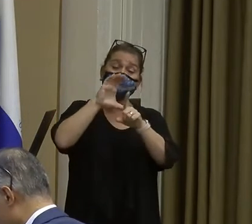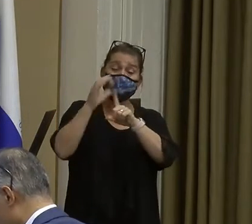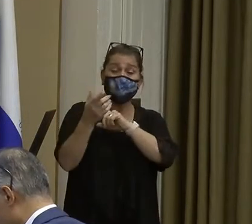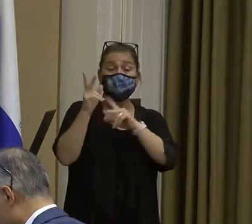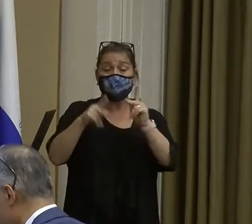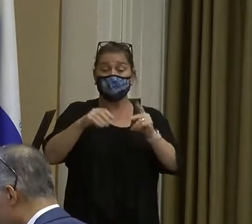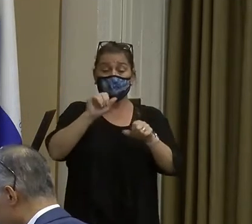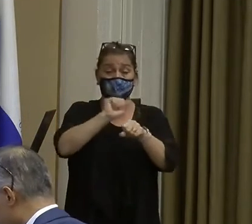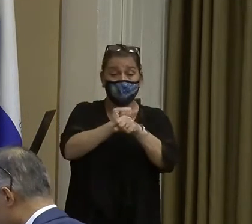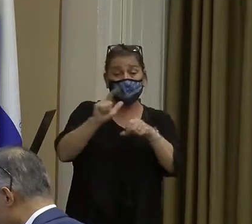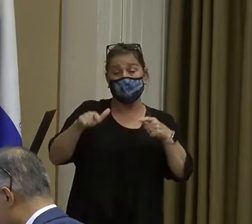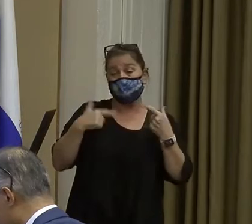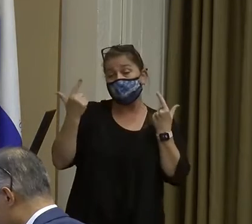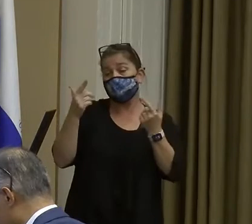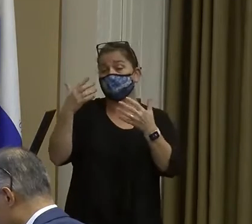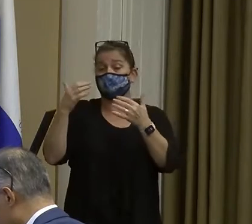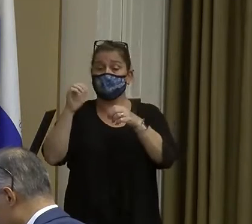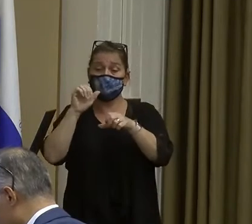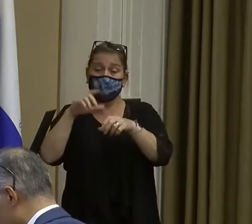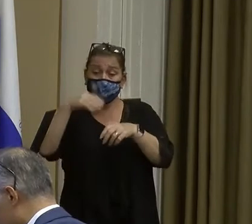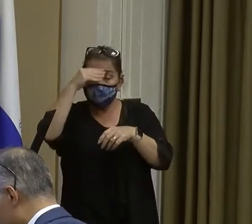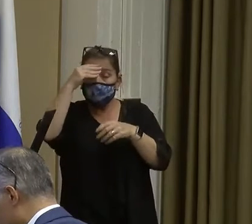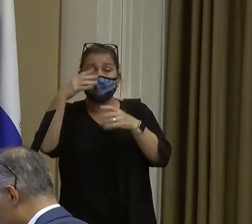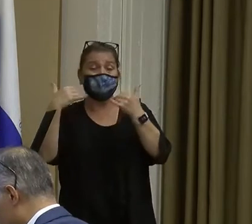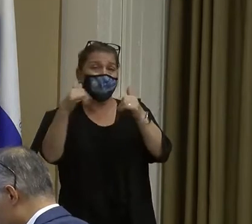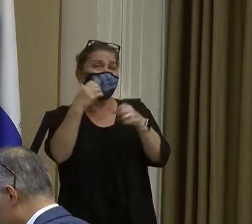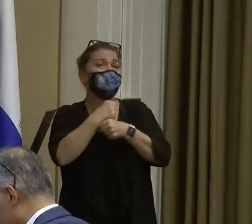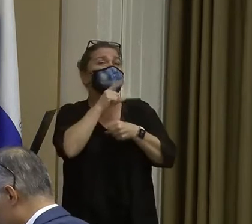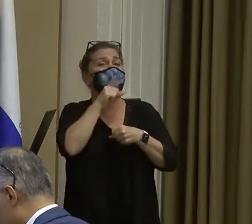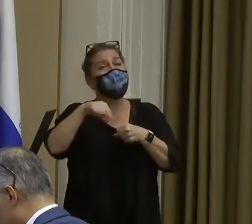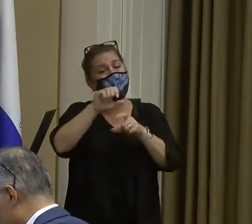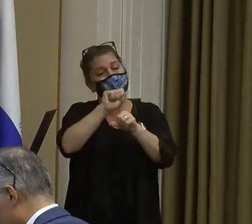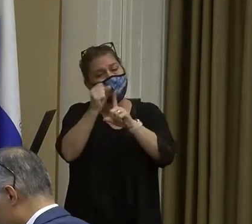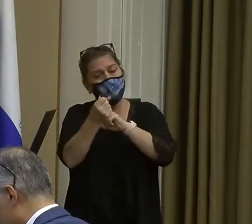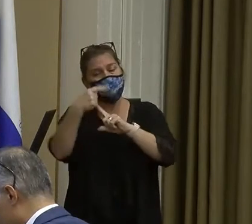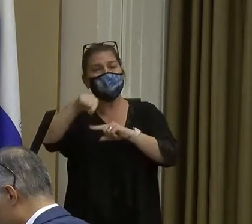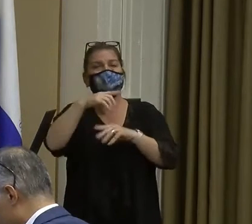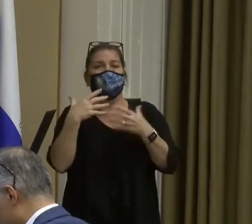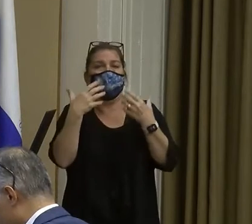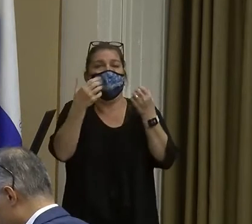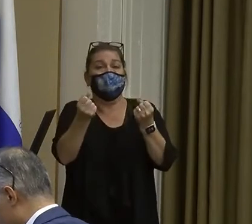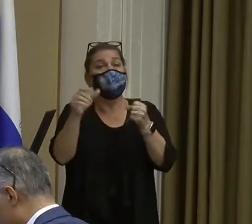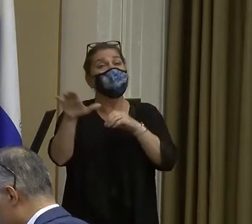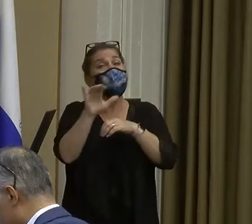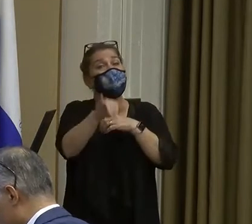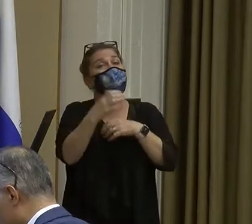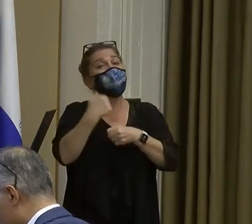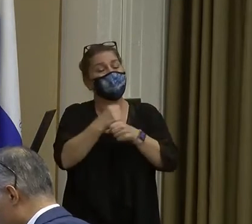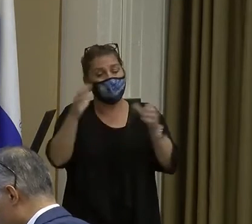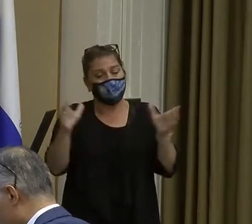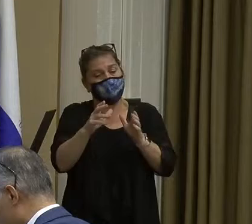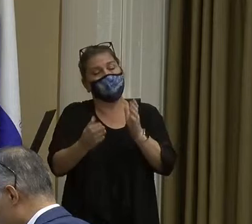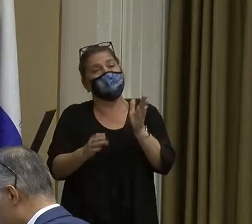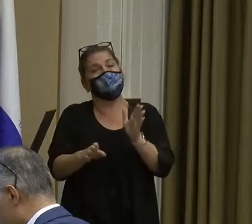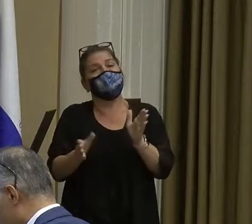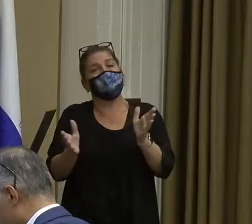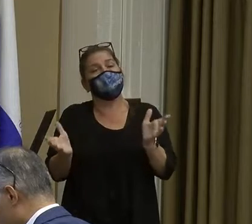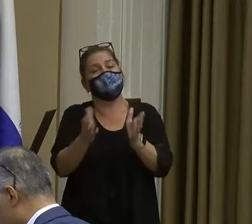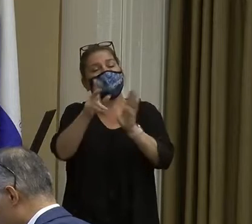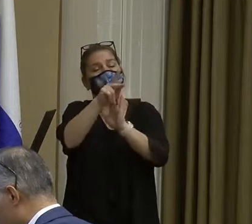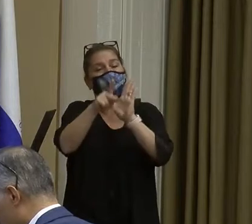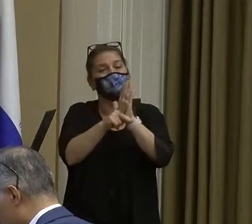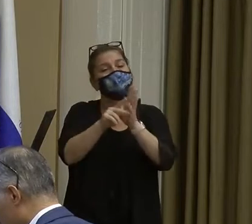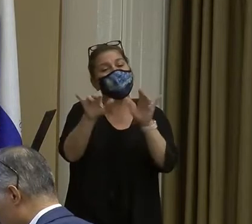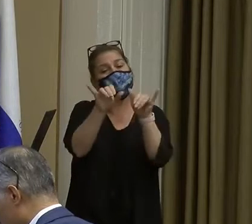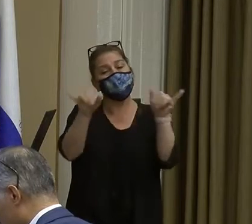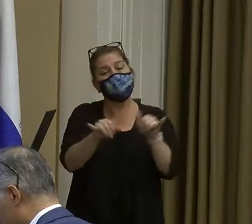live, learn, work, and play, and make sure that they're healthy. And to do this, we have to actively promote policies and systems and